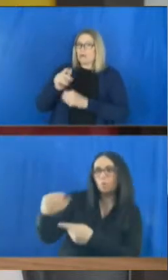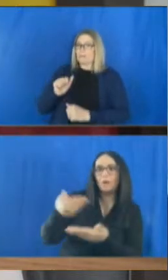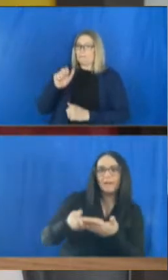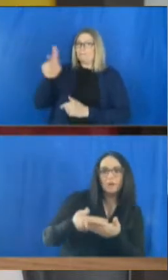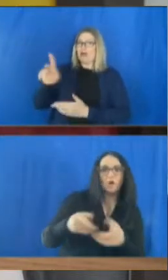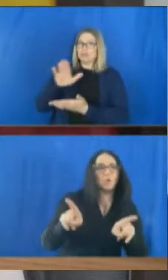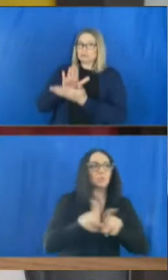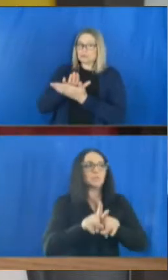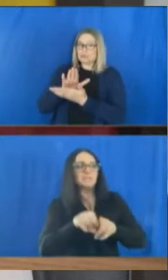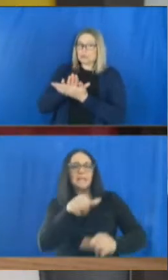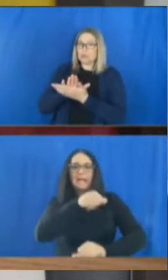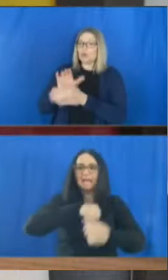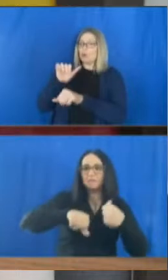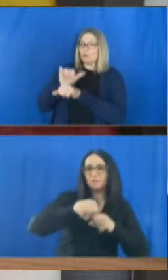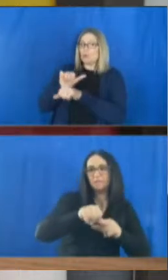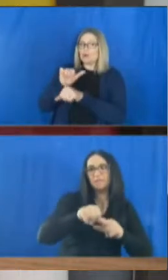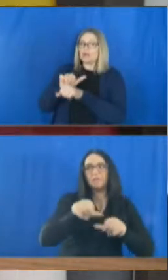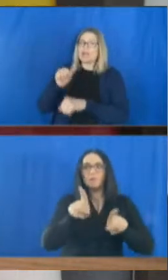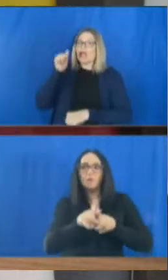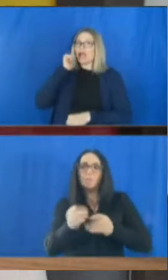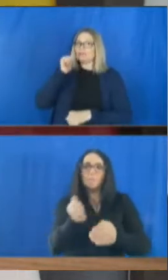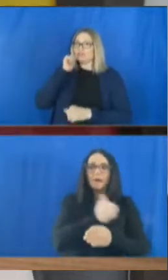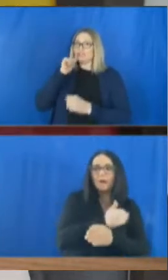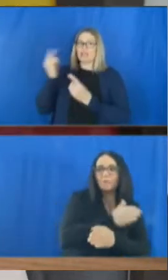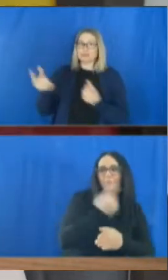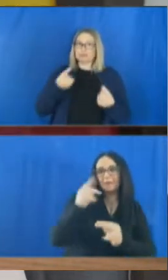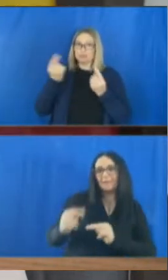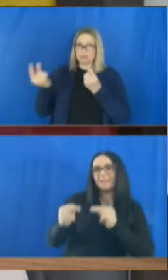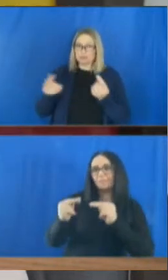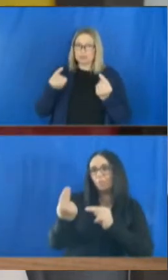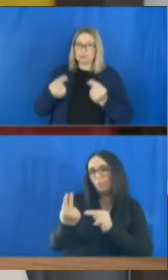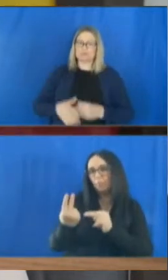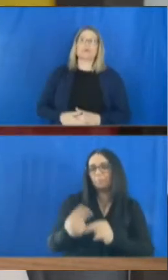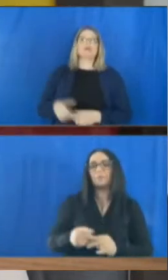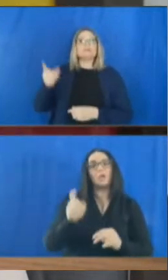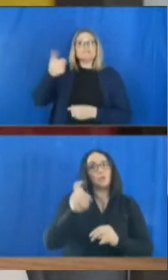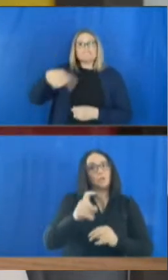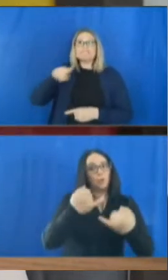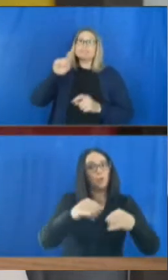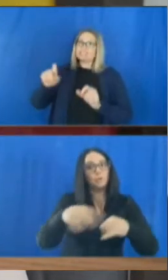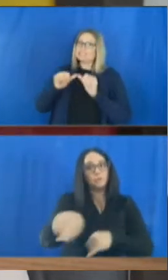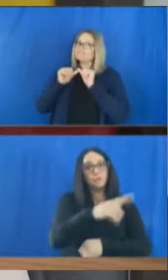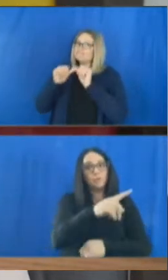are eligible. When you are eligible. Getting fully vaccinated